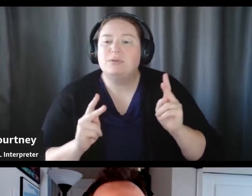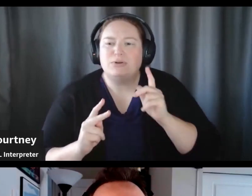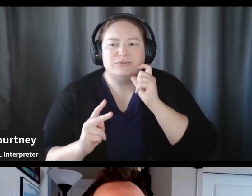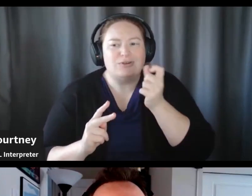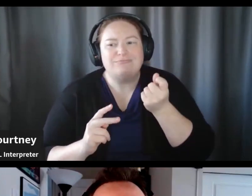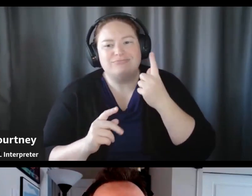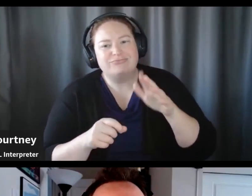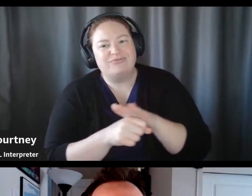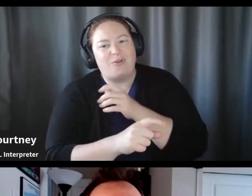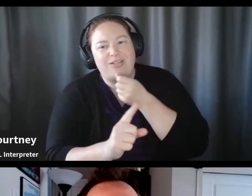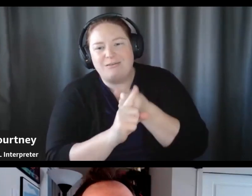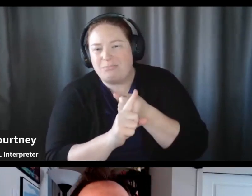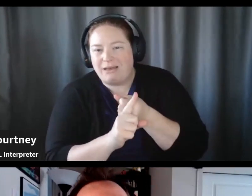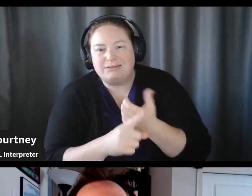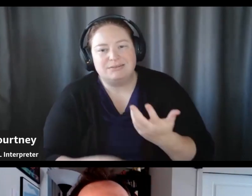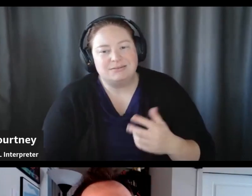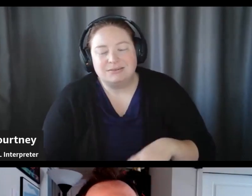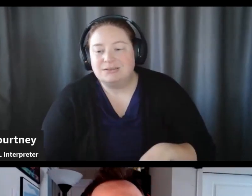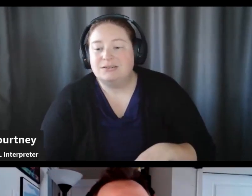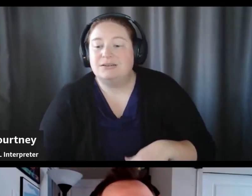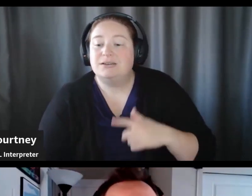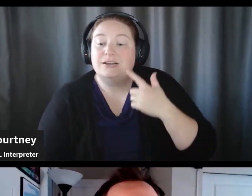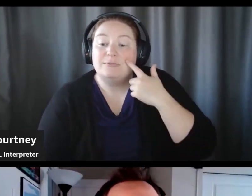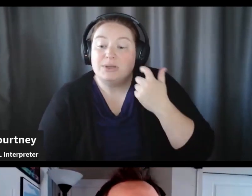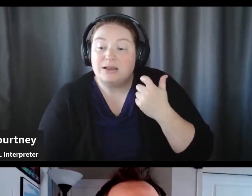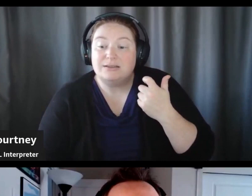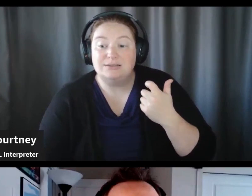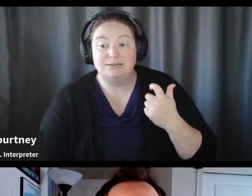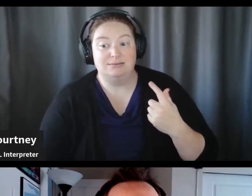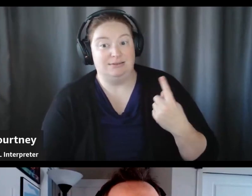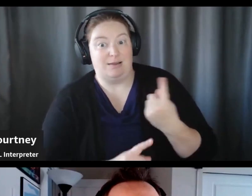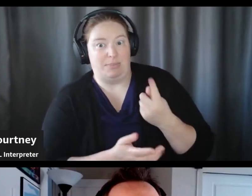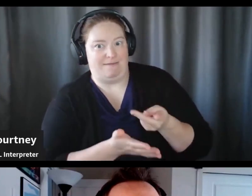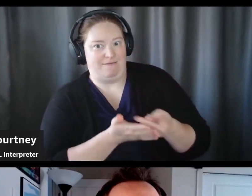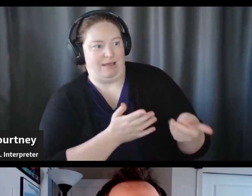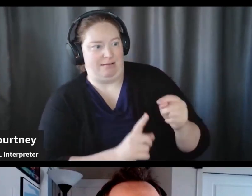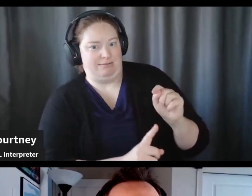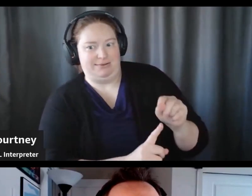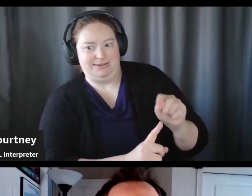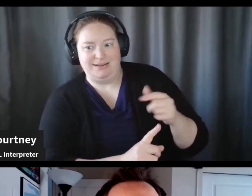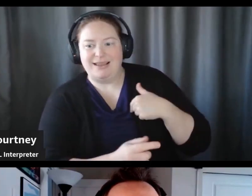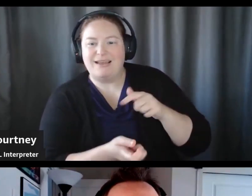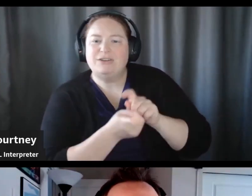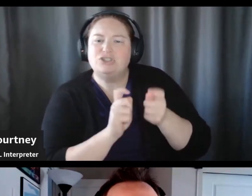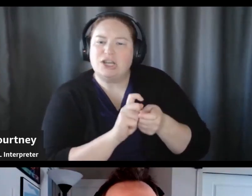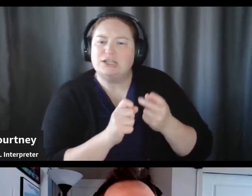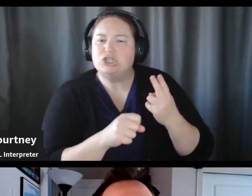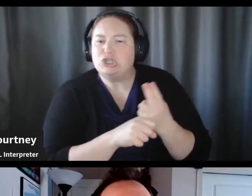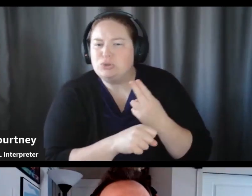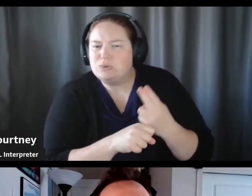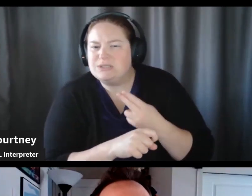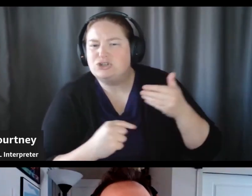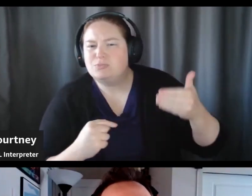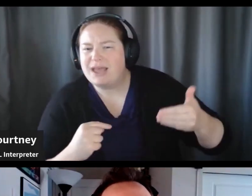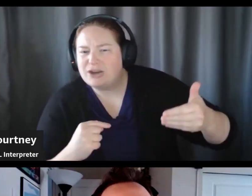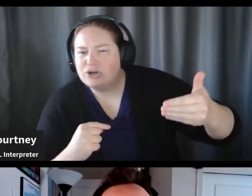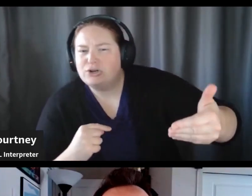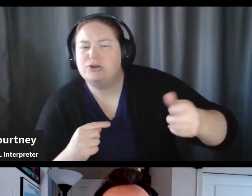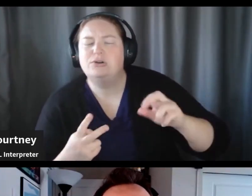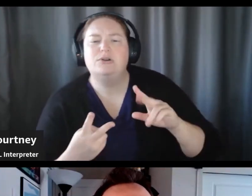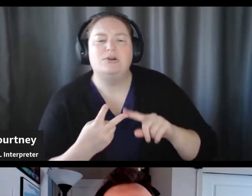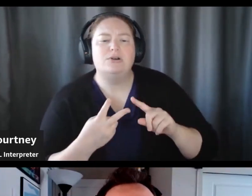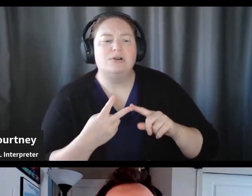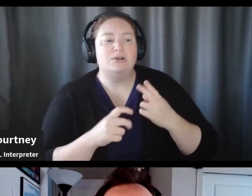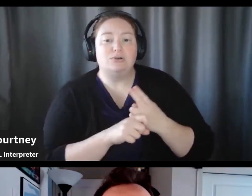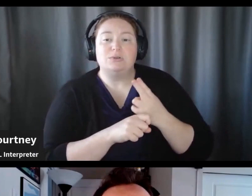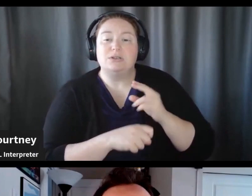there because one of the things failed, right? There is a change in the usage pattern or the usage of